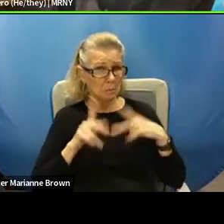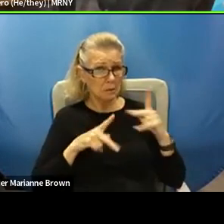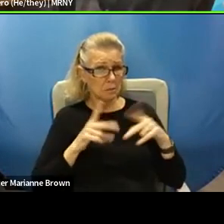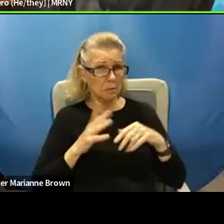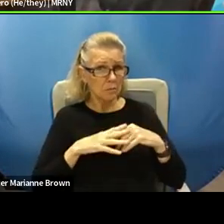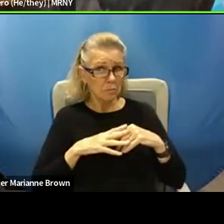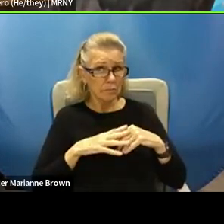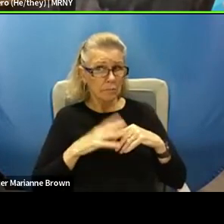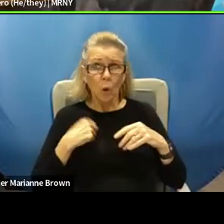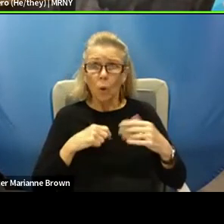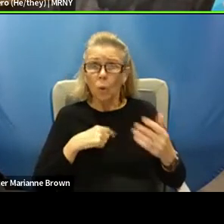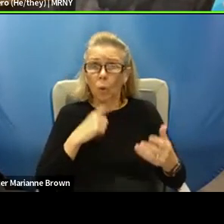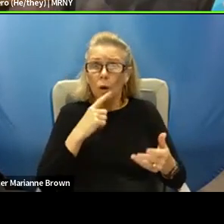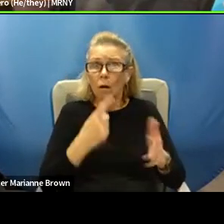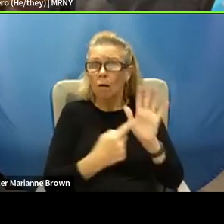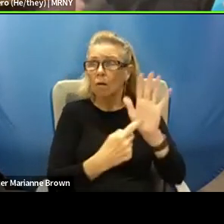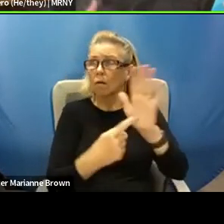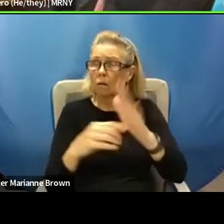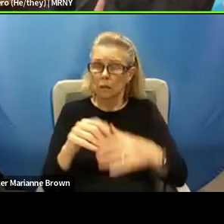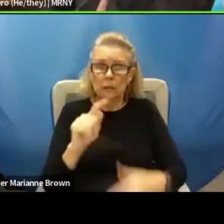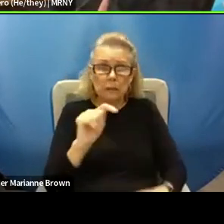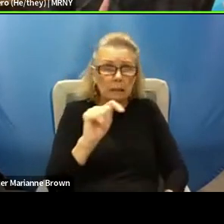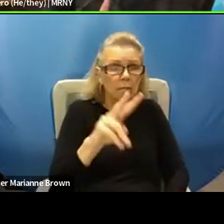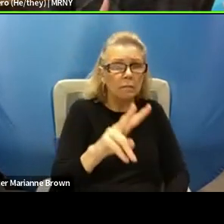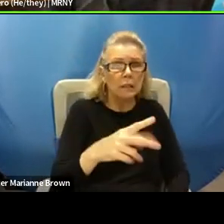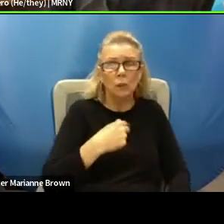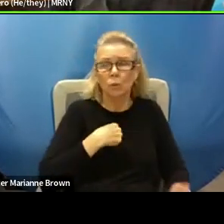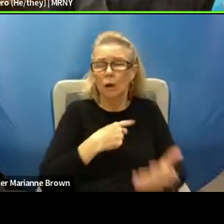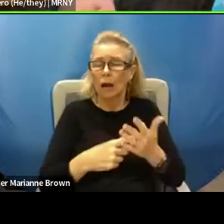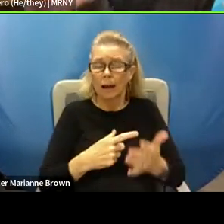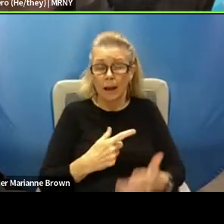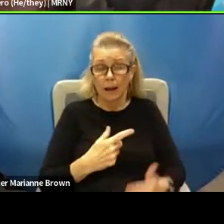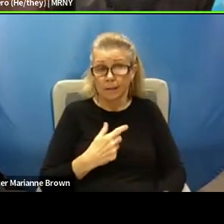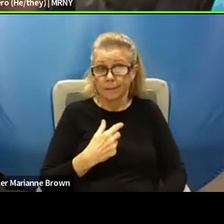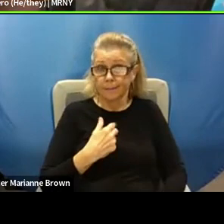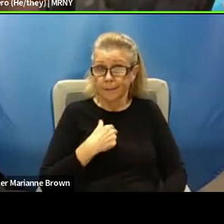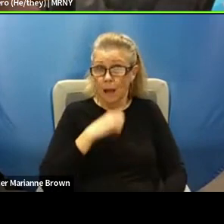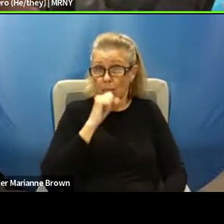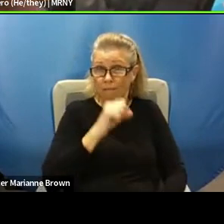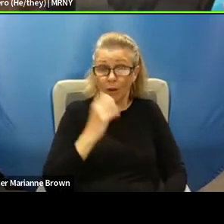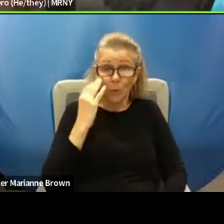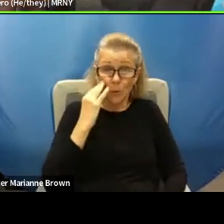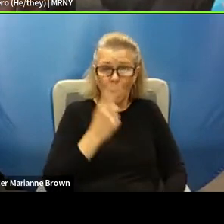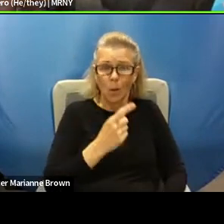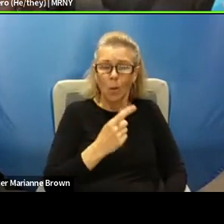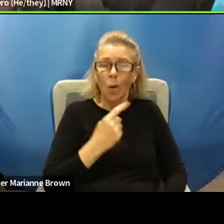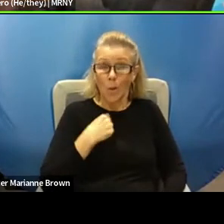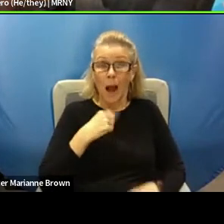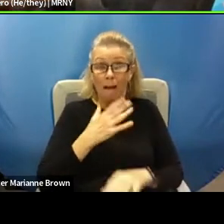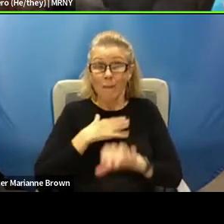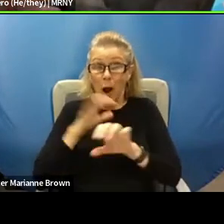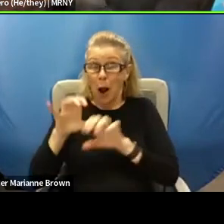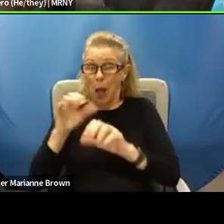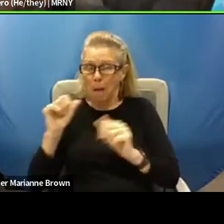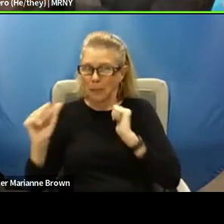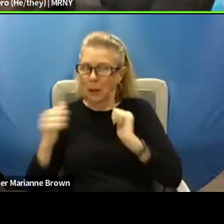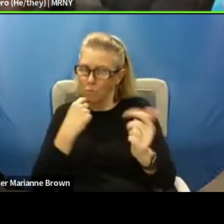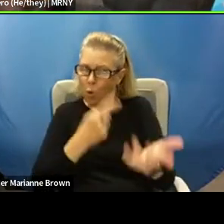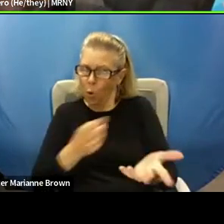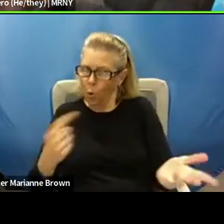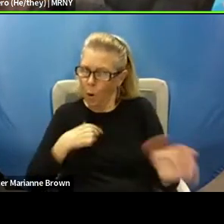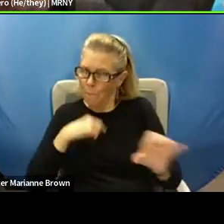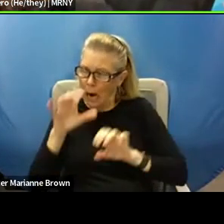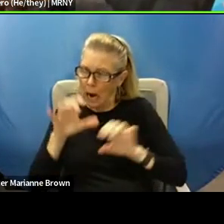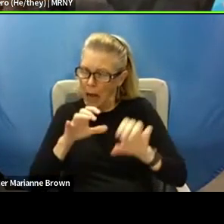TV. We are, and I will say this, and I love this because there is a climbing show on HBO. I'm a climber, of course. I'll